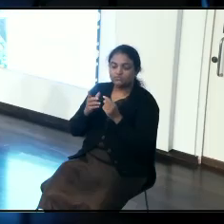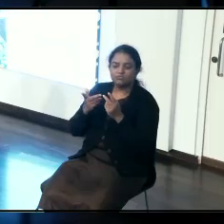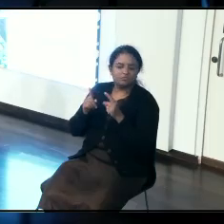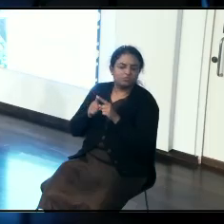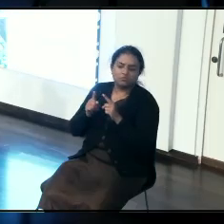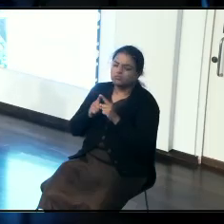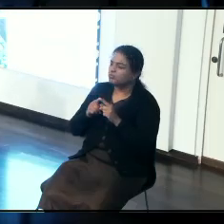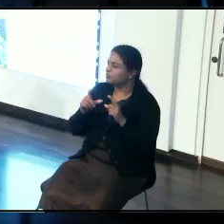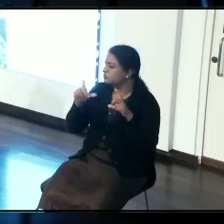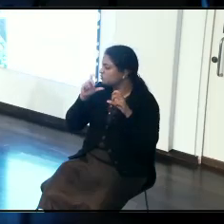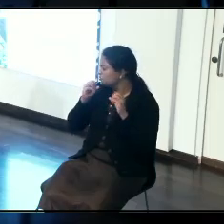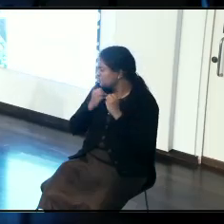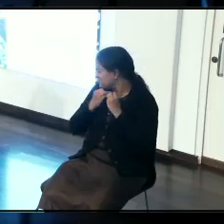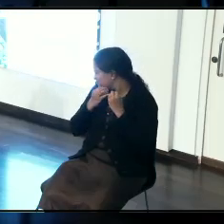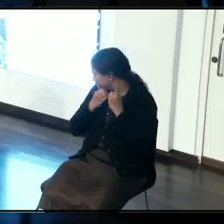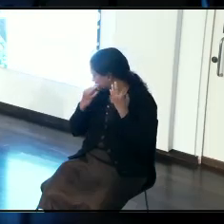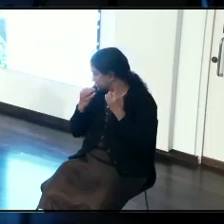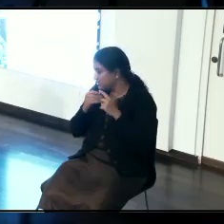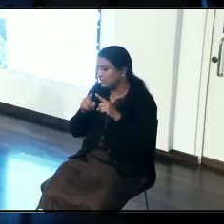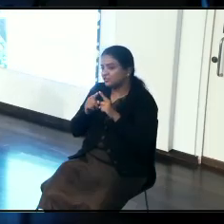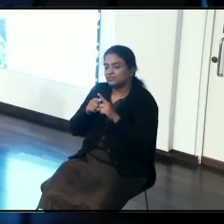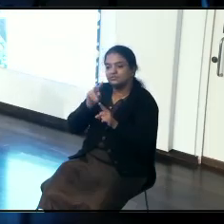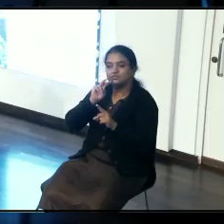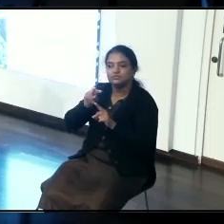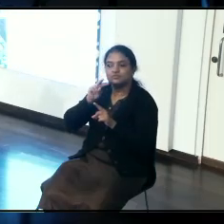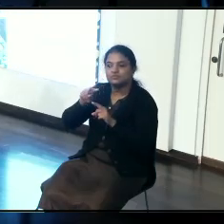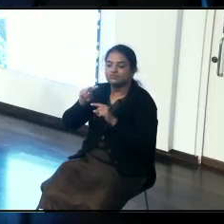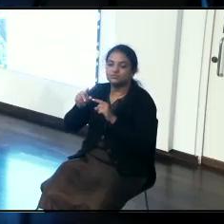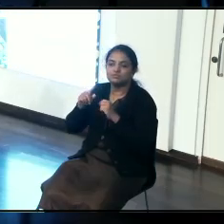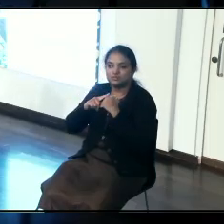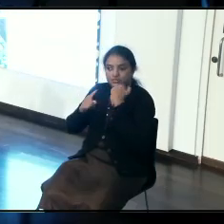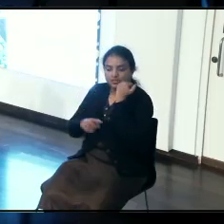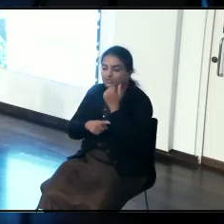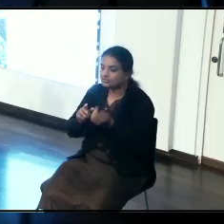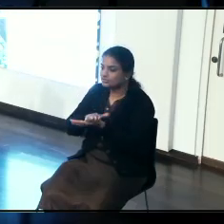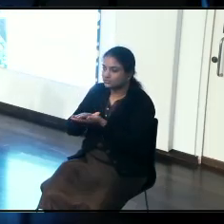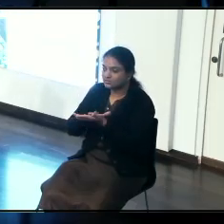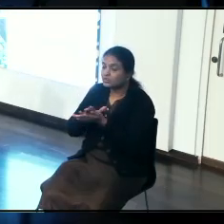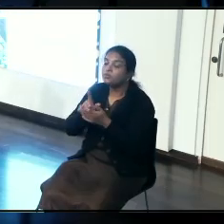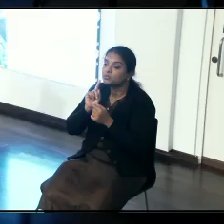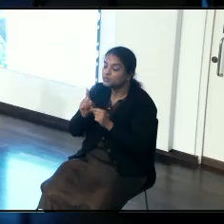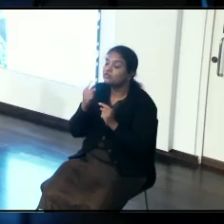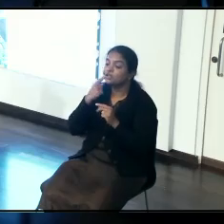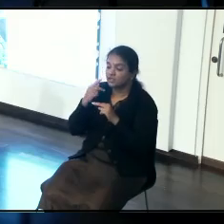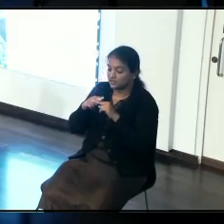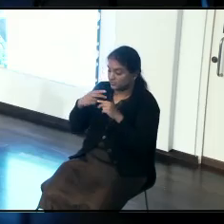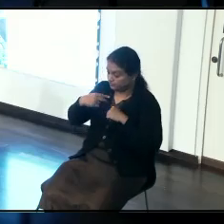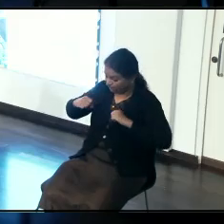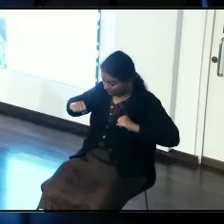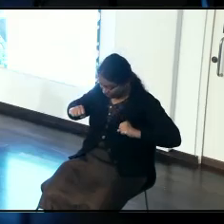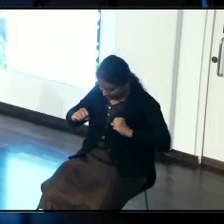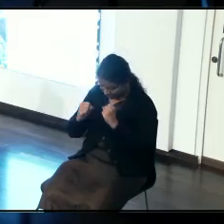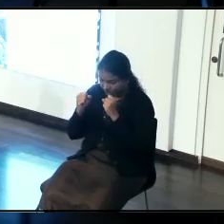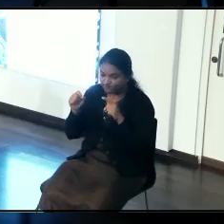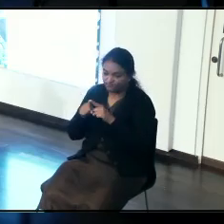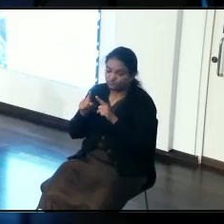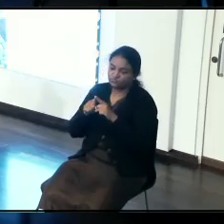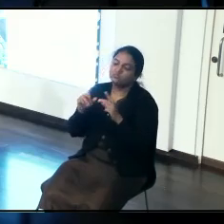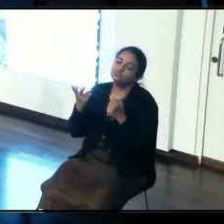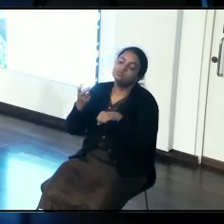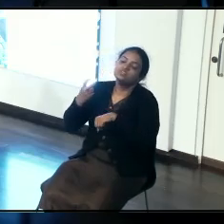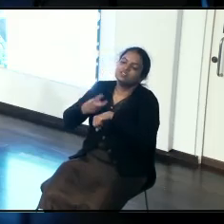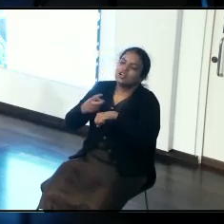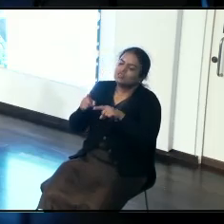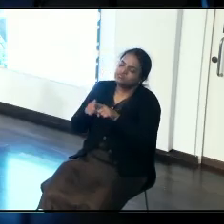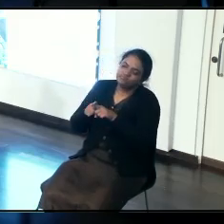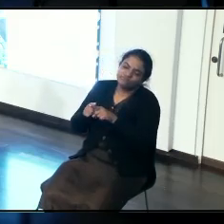right? It's endless, the amount of content. But when you actually take the effort, you put in that hard work of